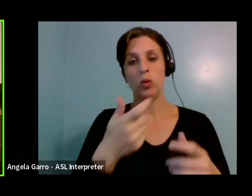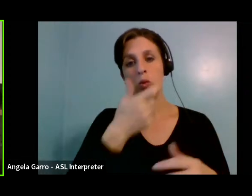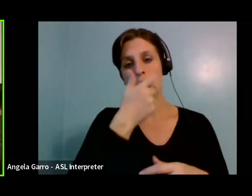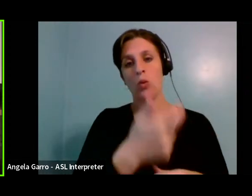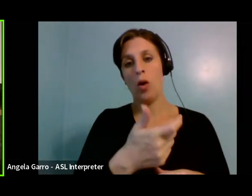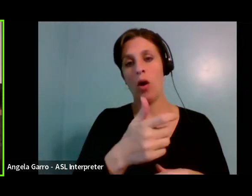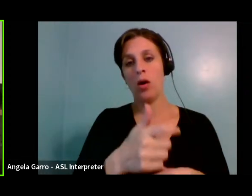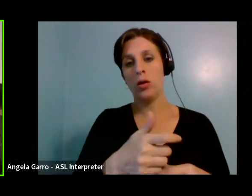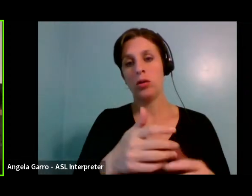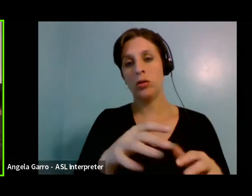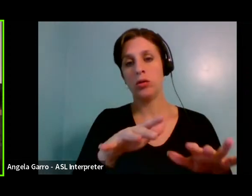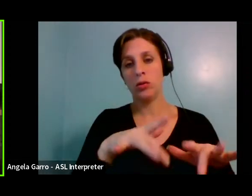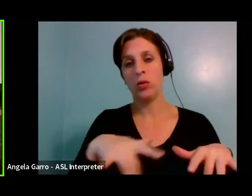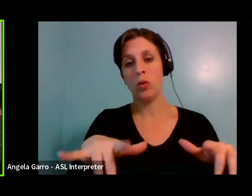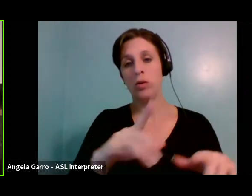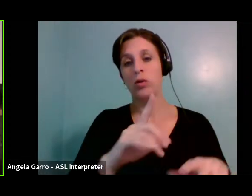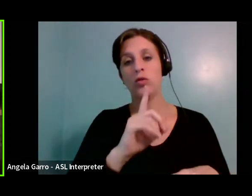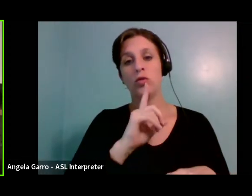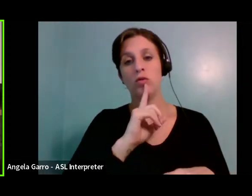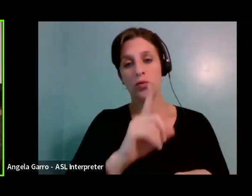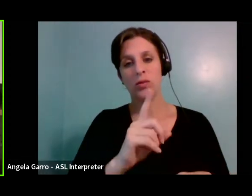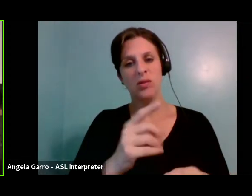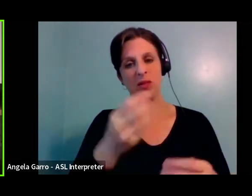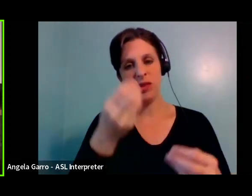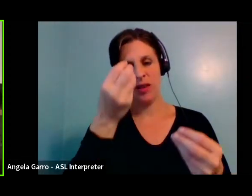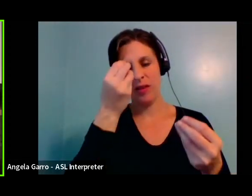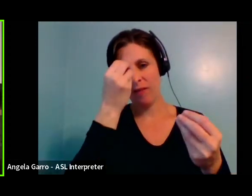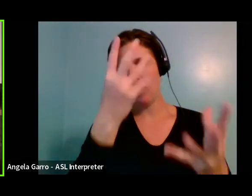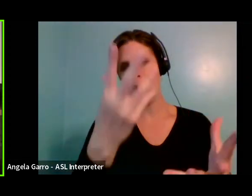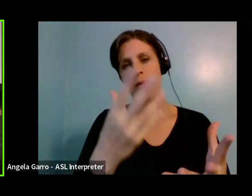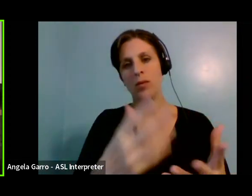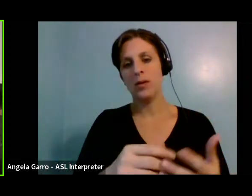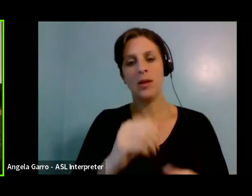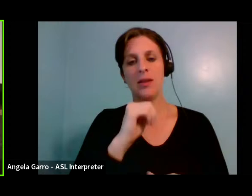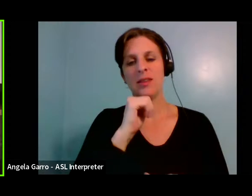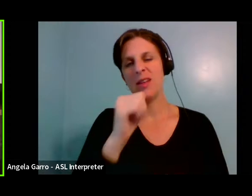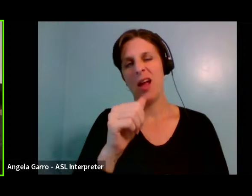the recording. It was very informative, and it's not too dry.